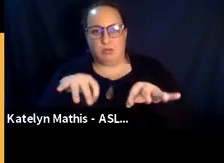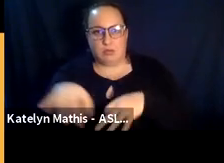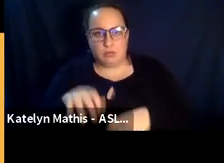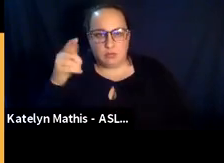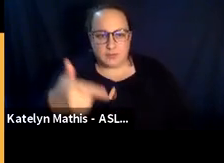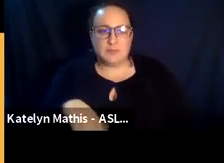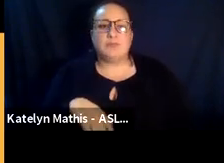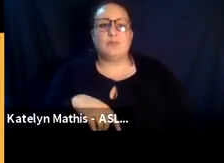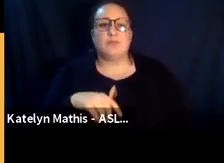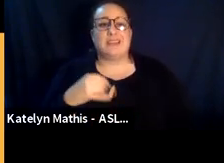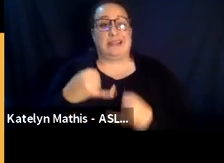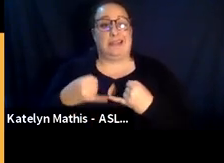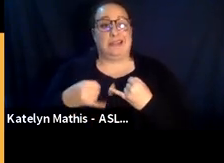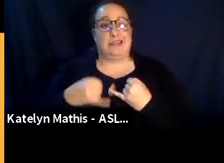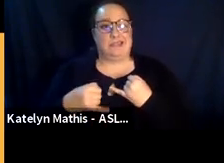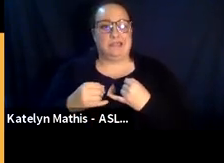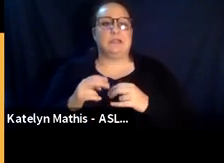last is building in rewards.